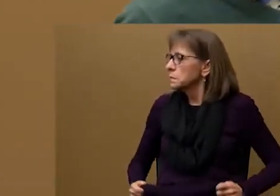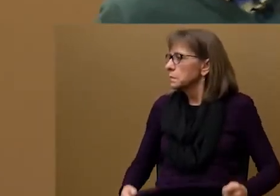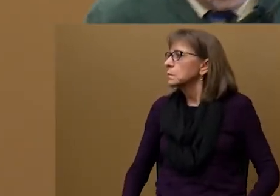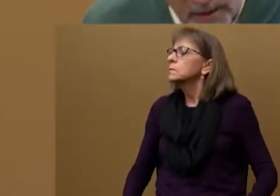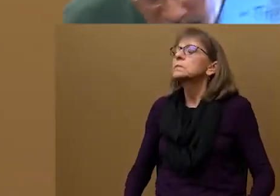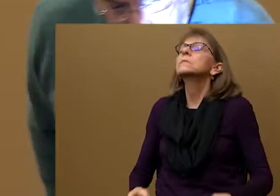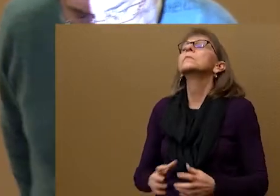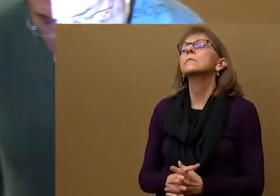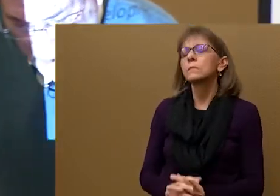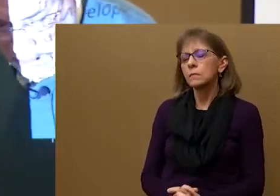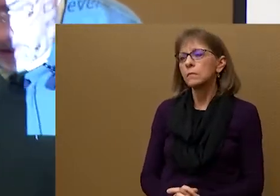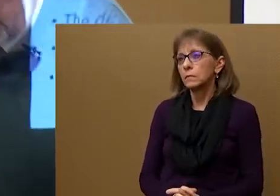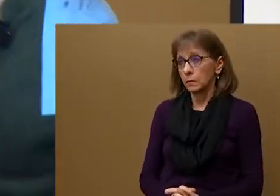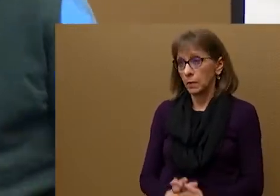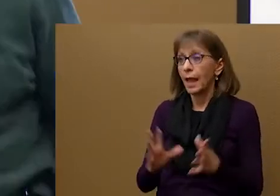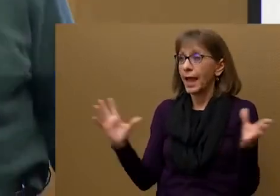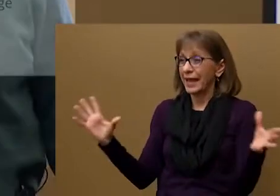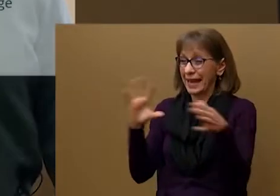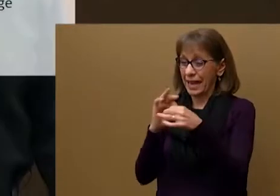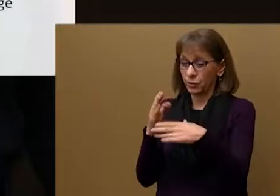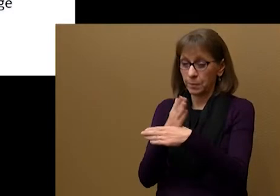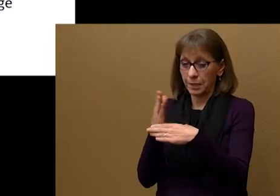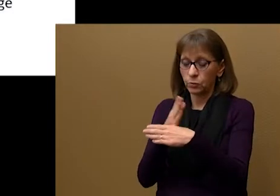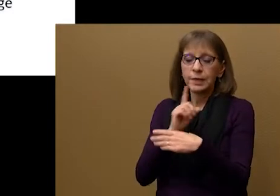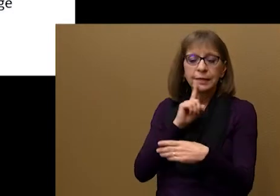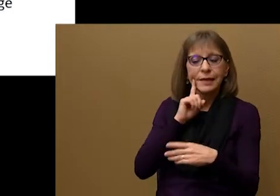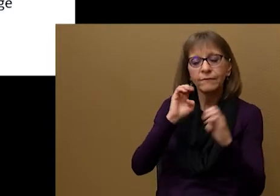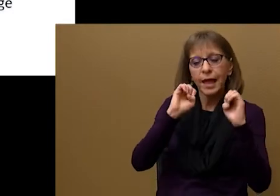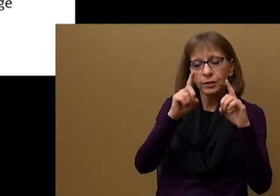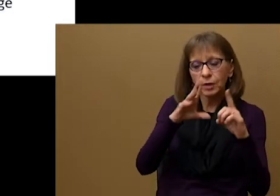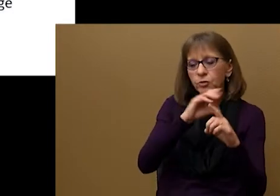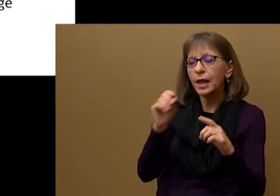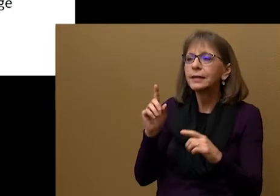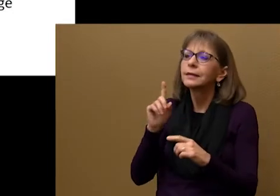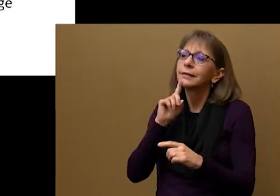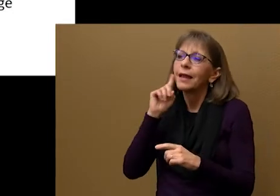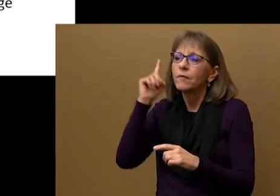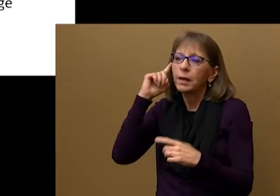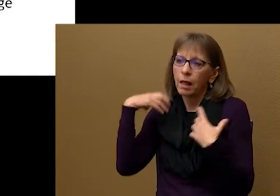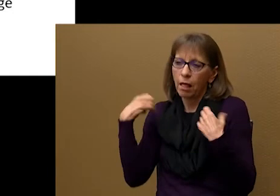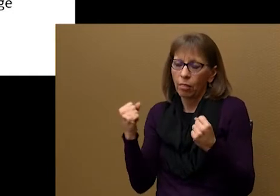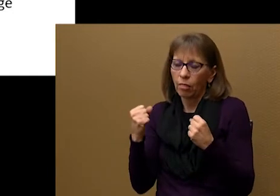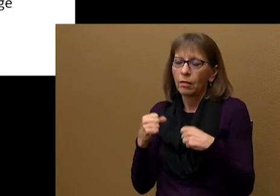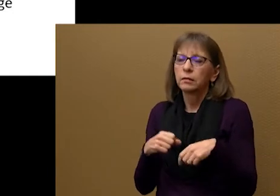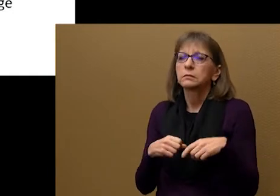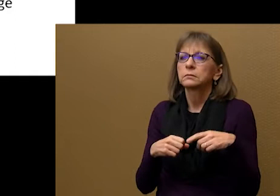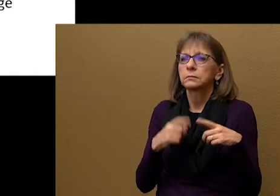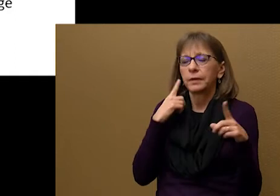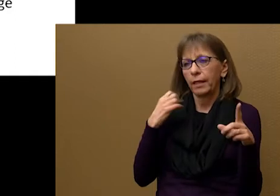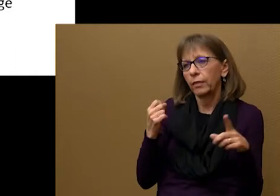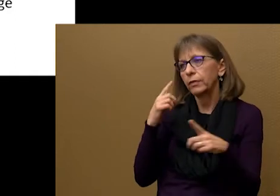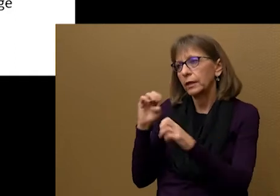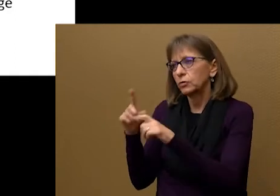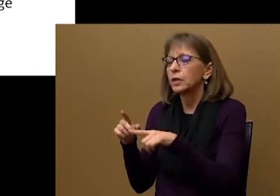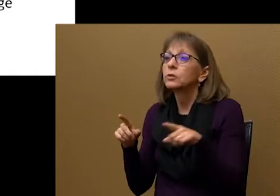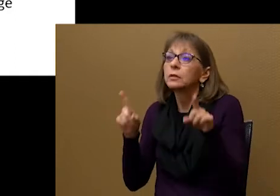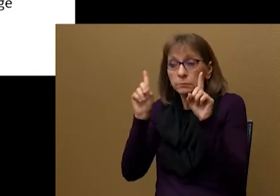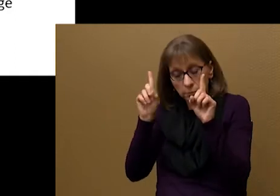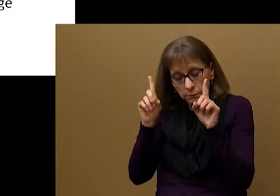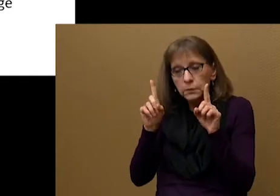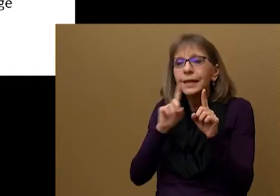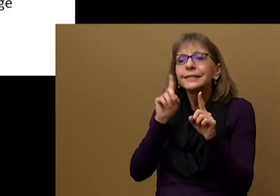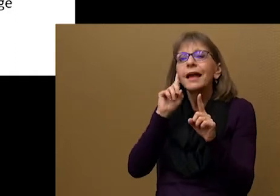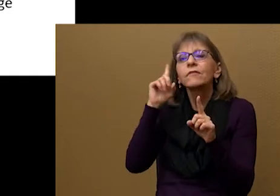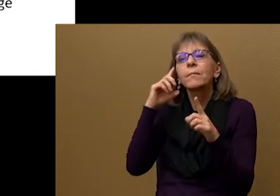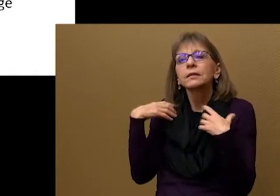break, right? Connections between deaf education and deaf mental health. Number one, in the